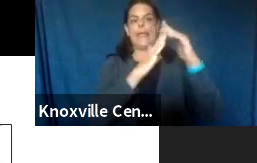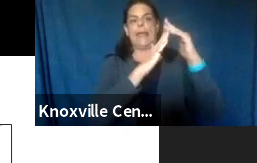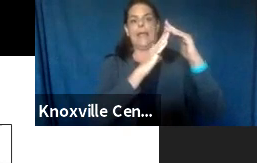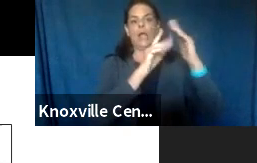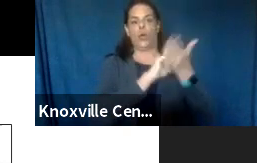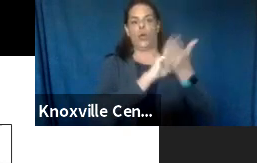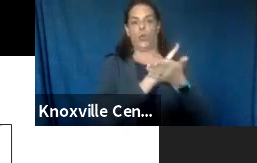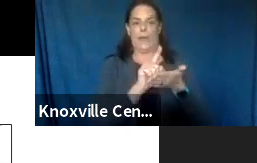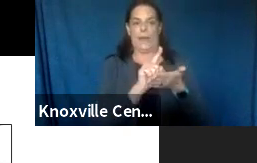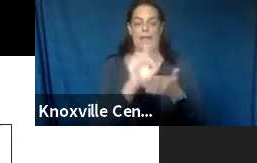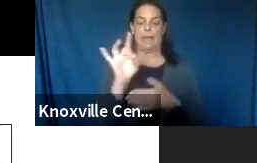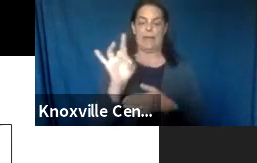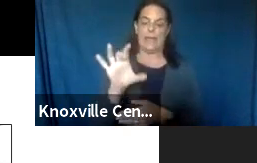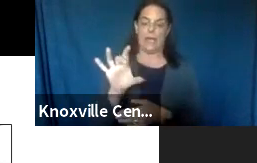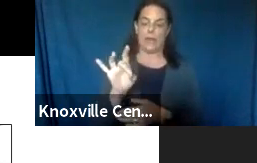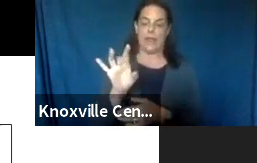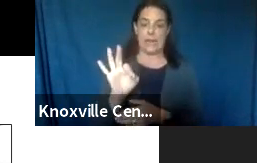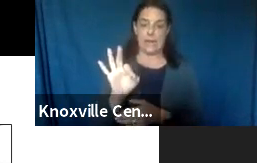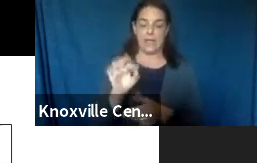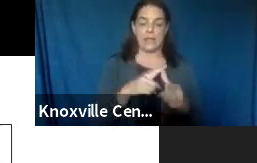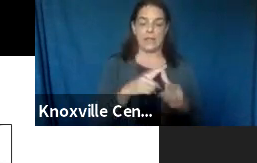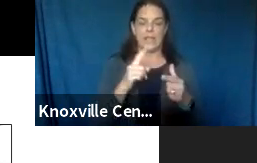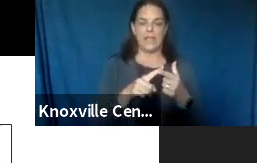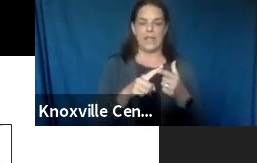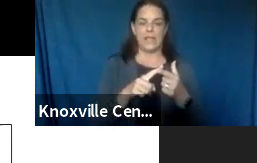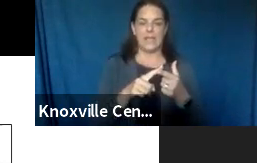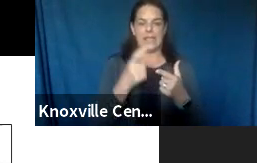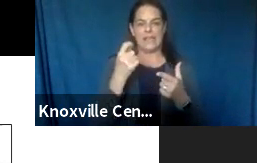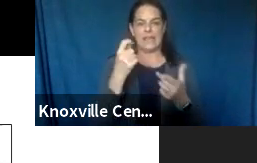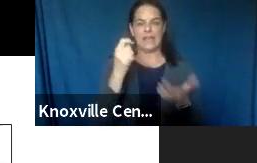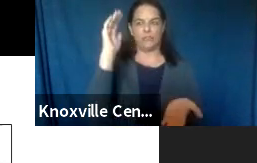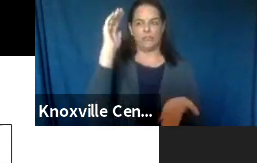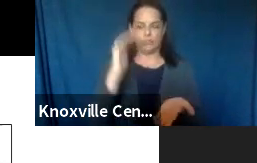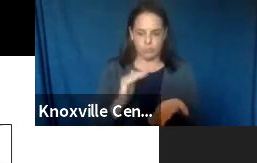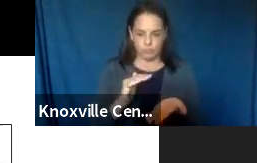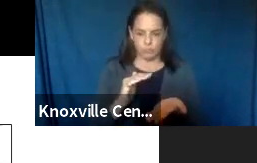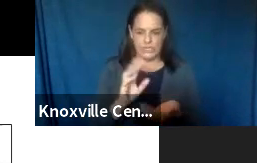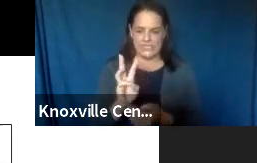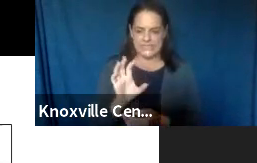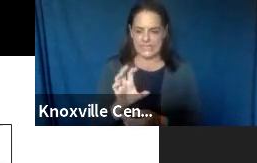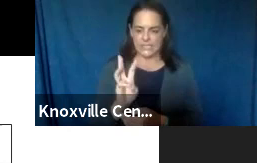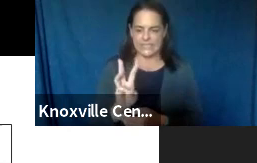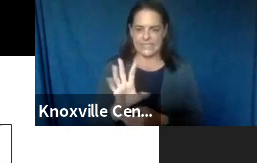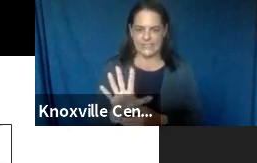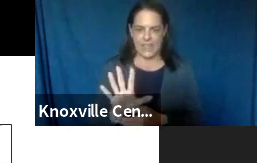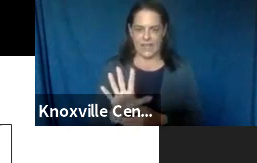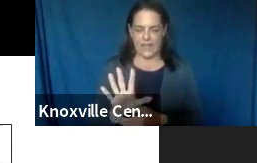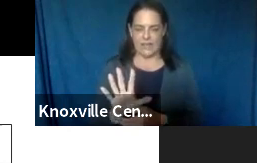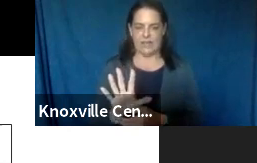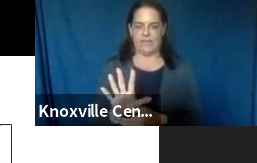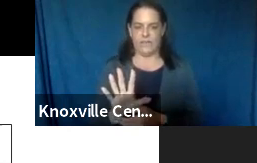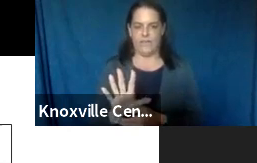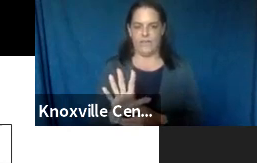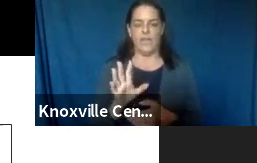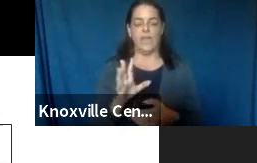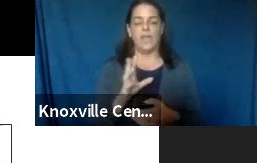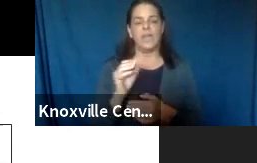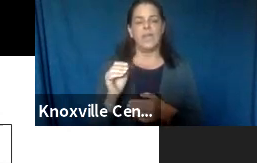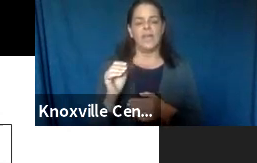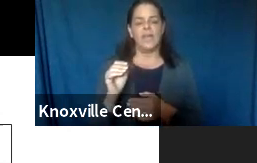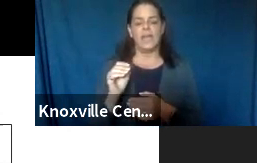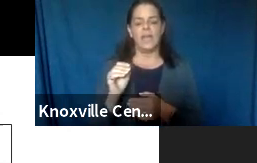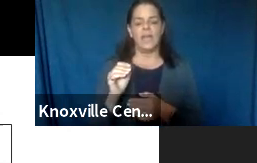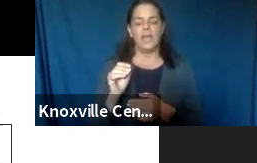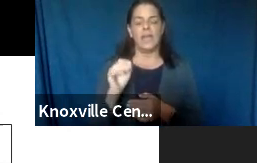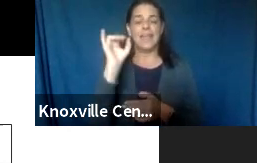of 889, and then the fairly abrupt drop to 665. And